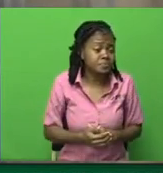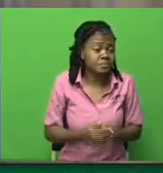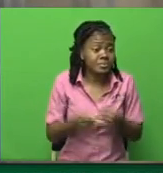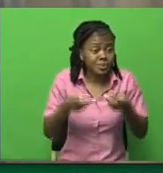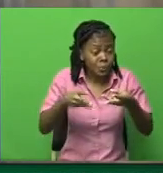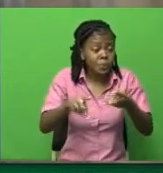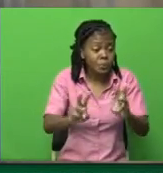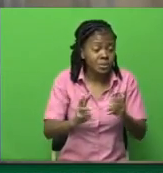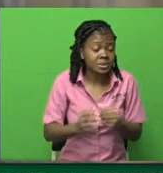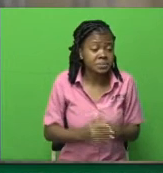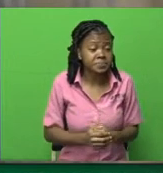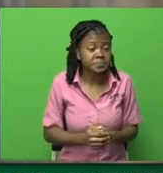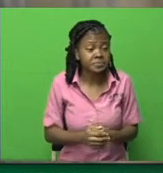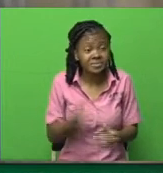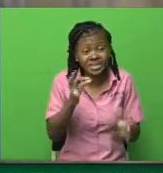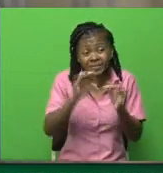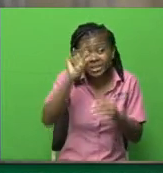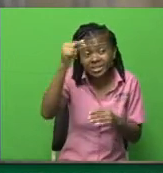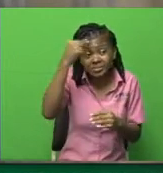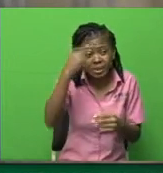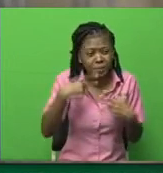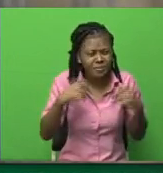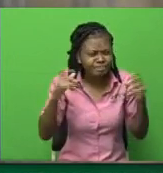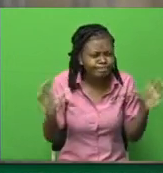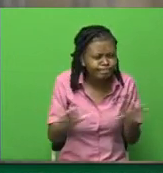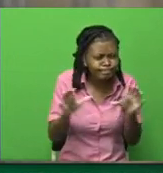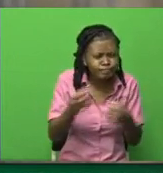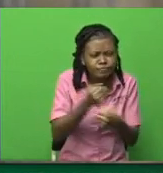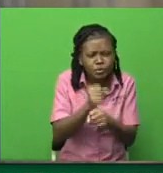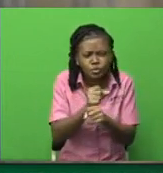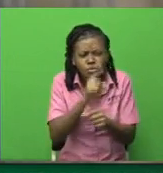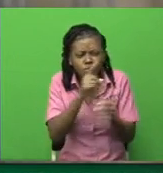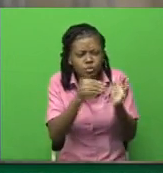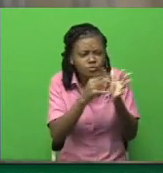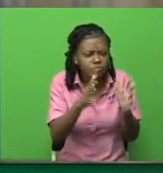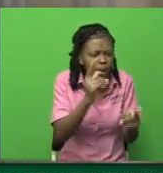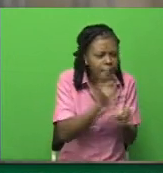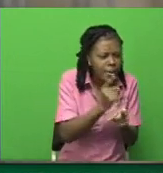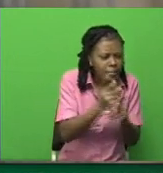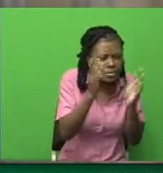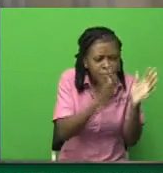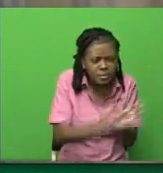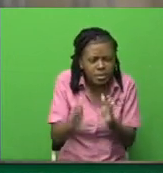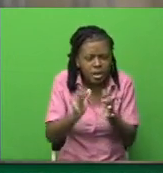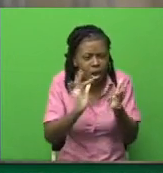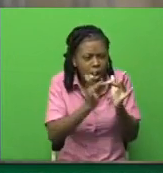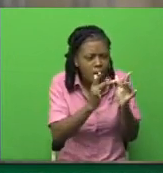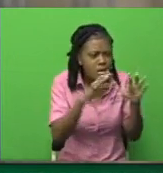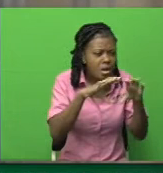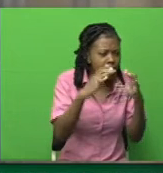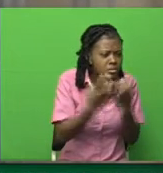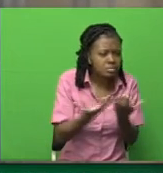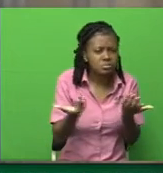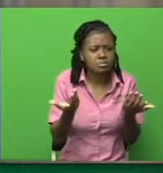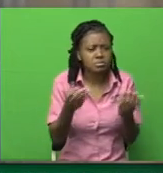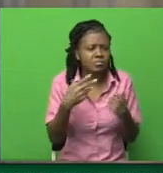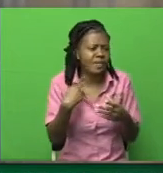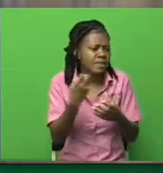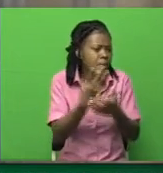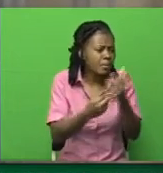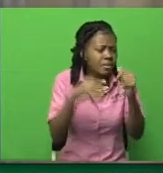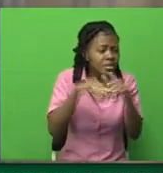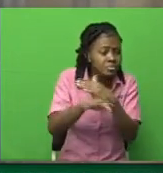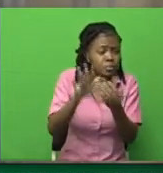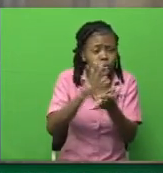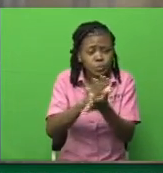had been proactive ensuring our students were prepared during both the online and hybrid systems about physical